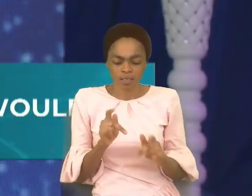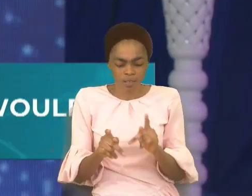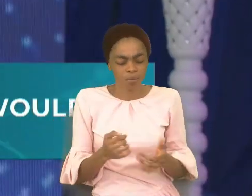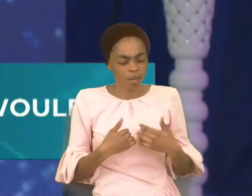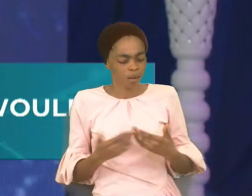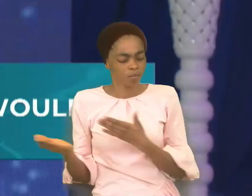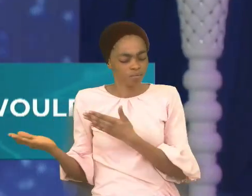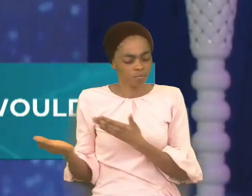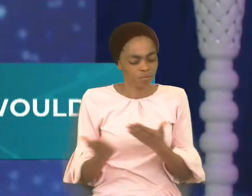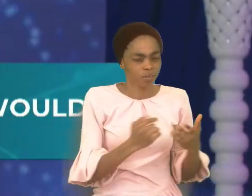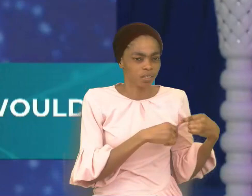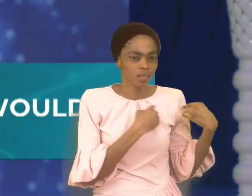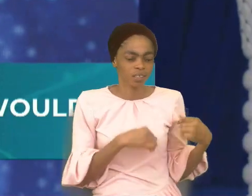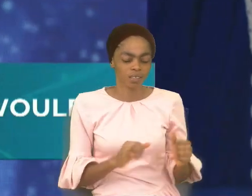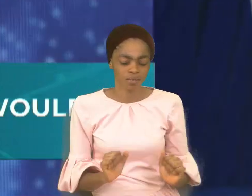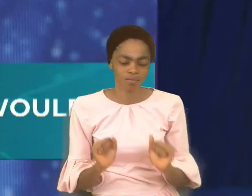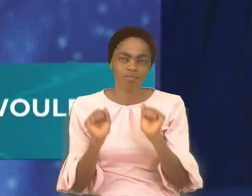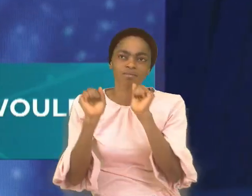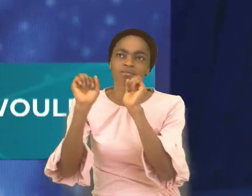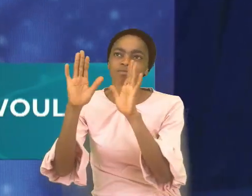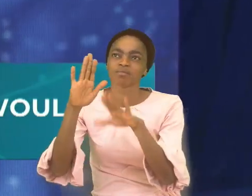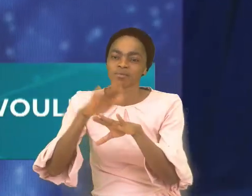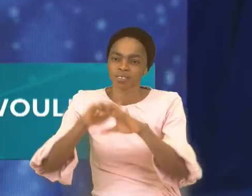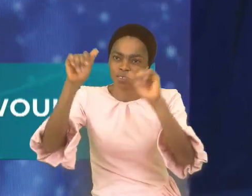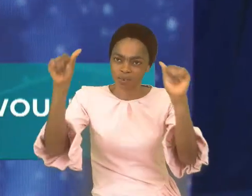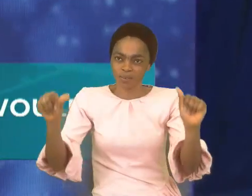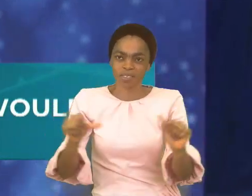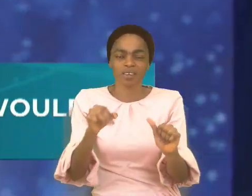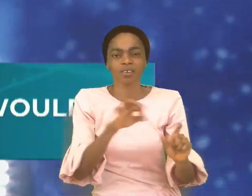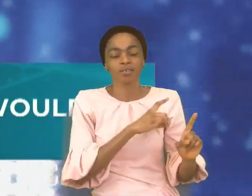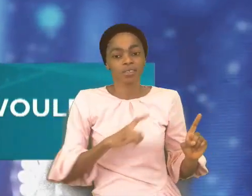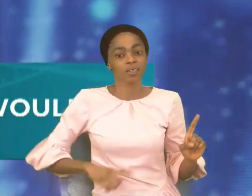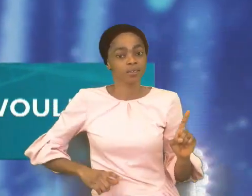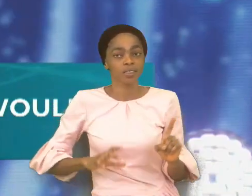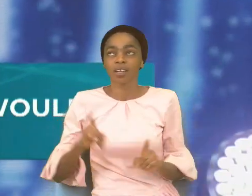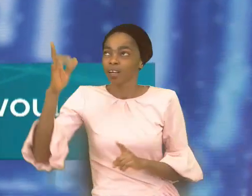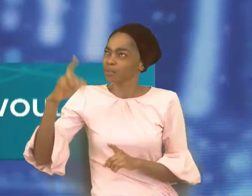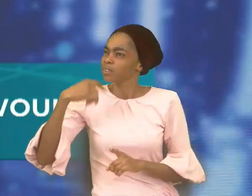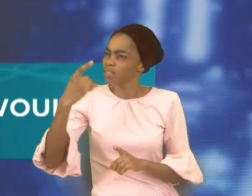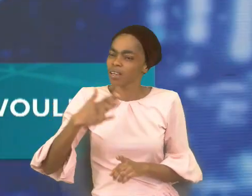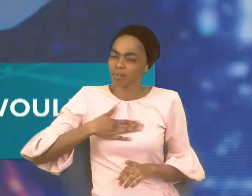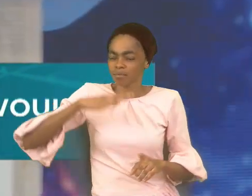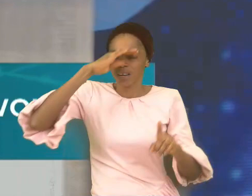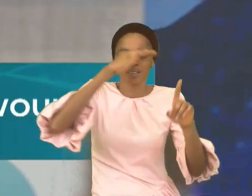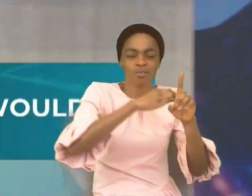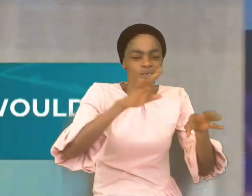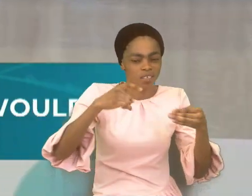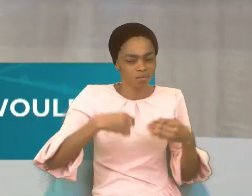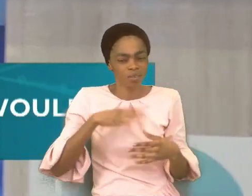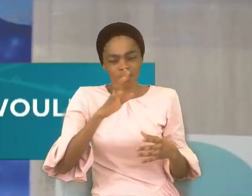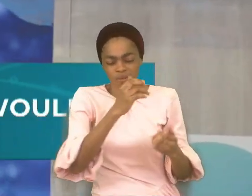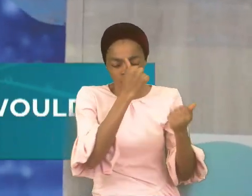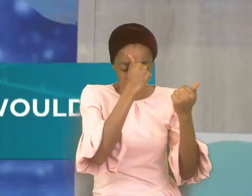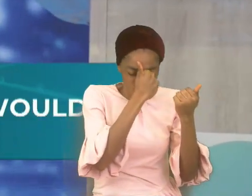Lord. My son, give me your loyalty. They've brought their loyalty and they have brought